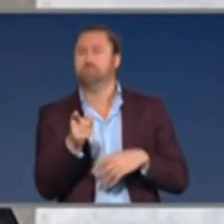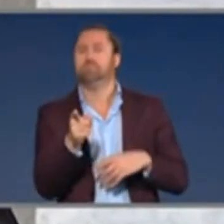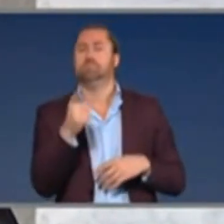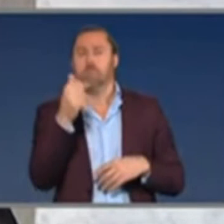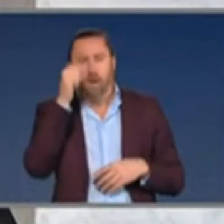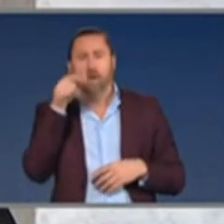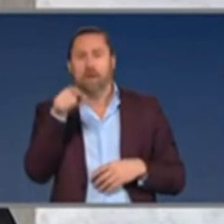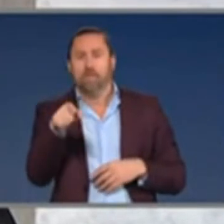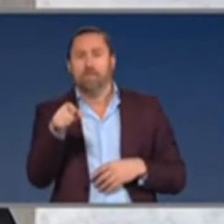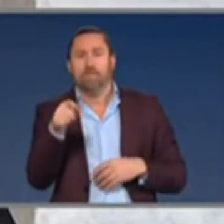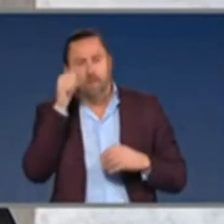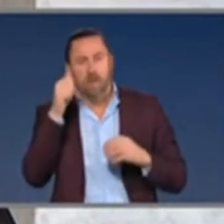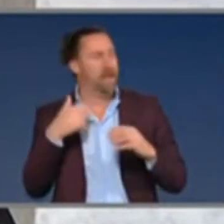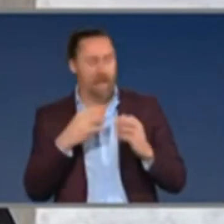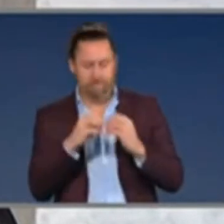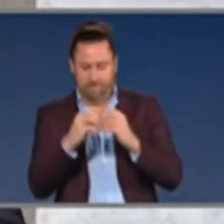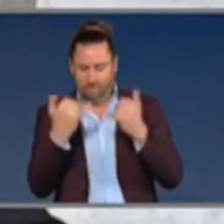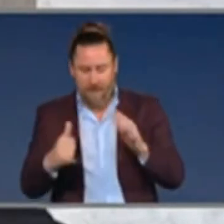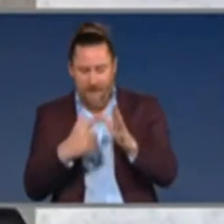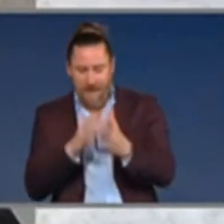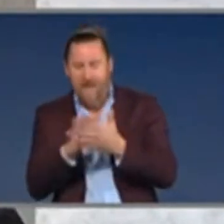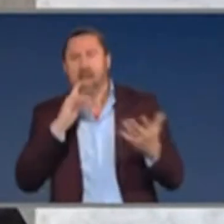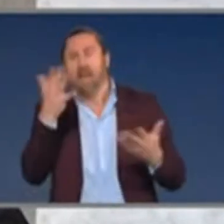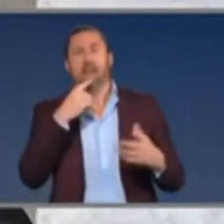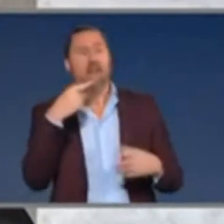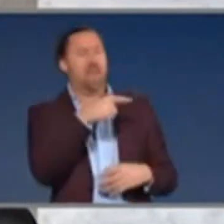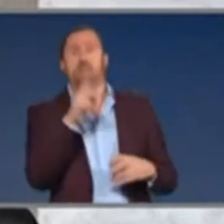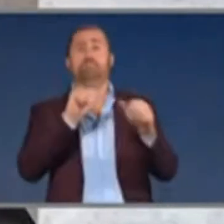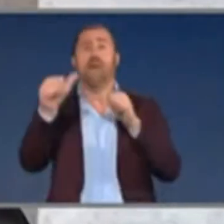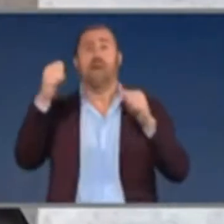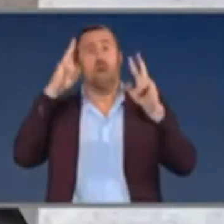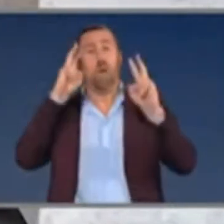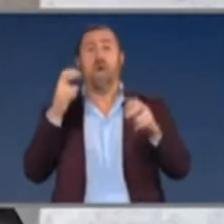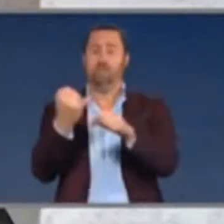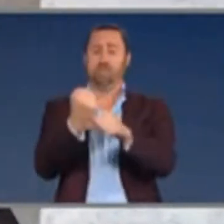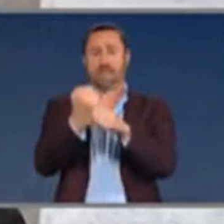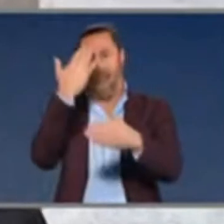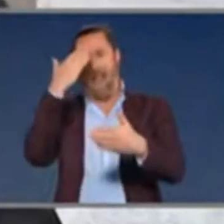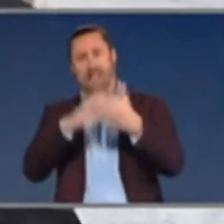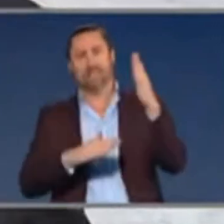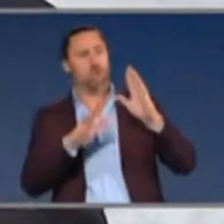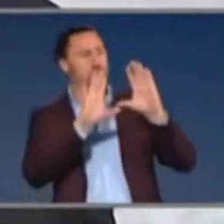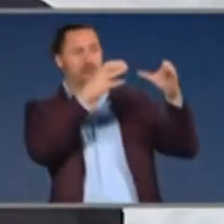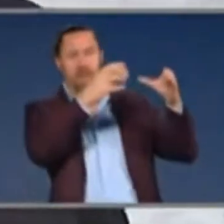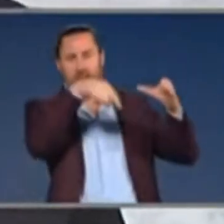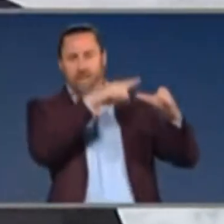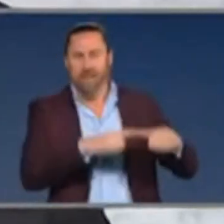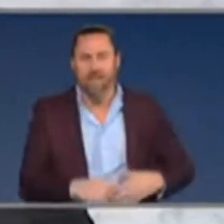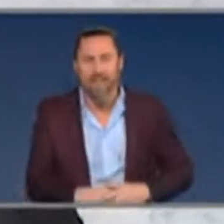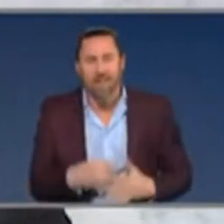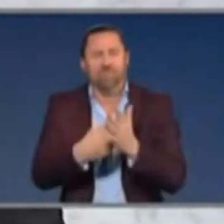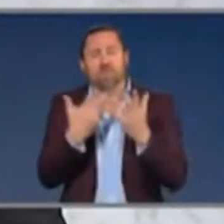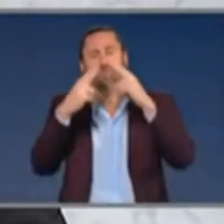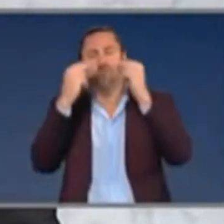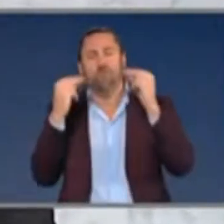the the acronym I always get wrong. The medical expert panel, I think, is medical expert panel. I find a little easier to Thank say. you.